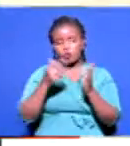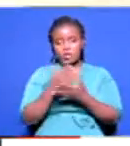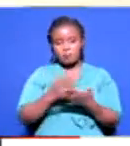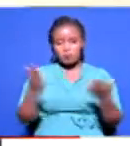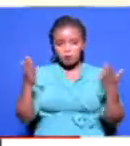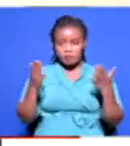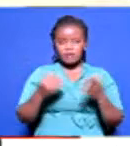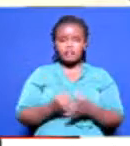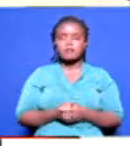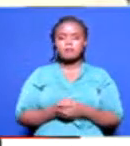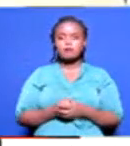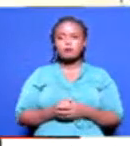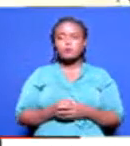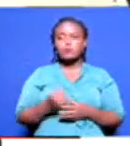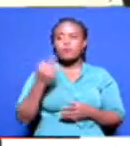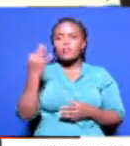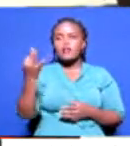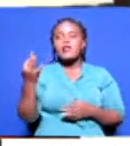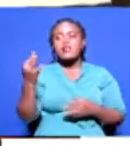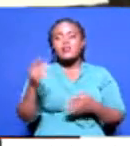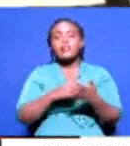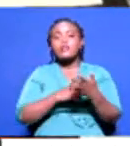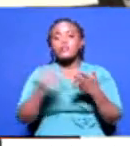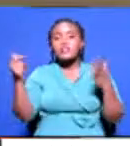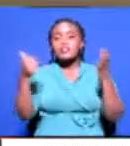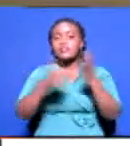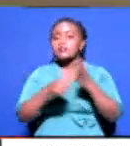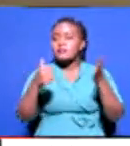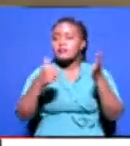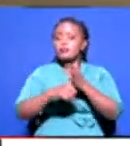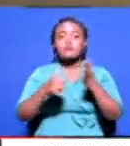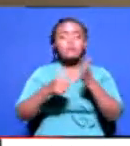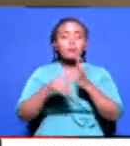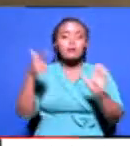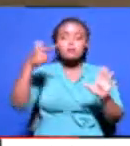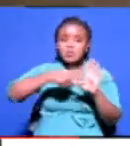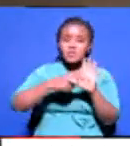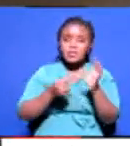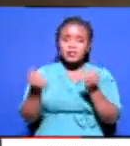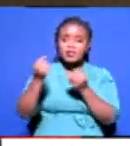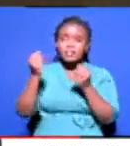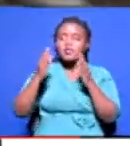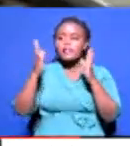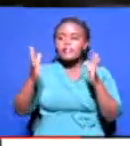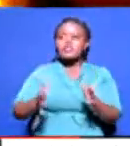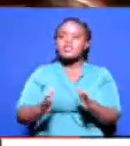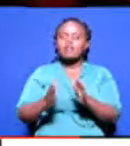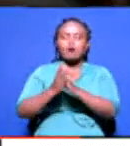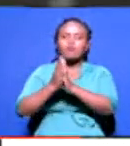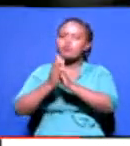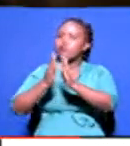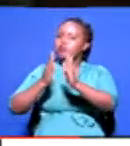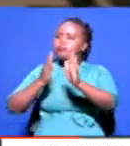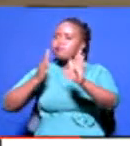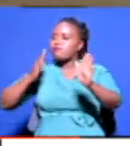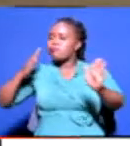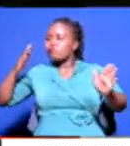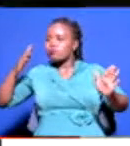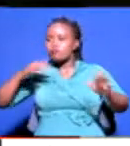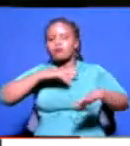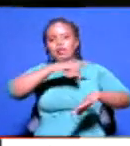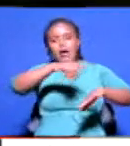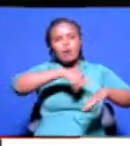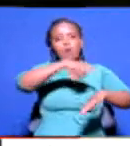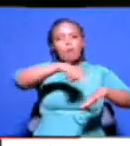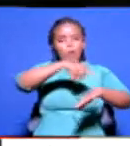The three-week fuel shortage saw motorists spend long hours in queues to get the commodity, while some petrol stations turned